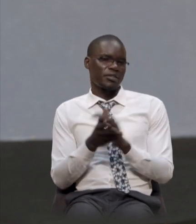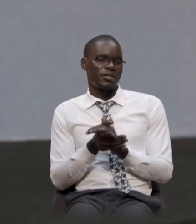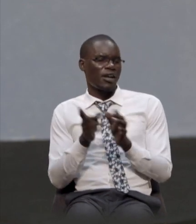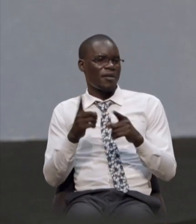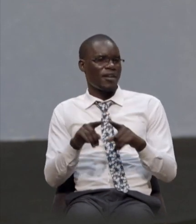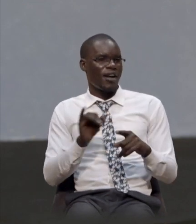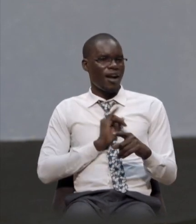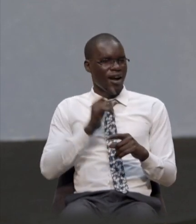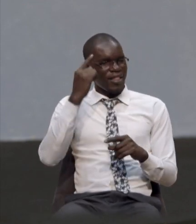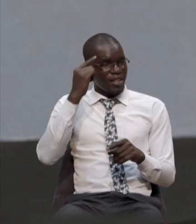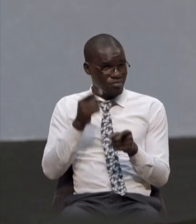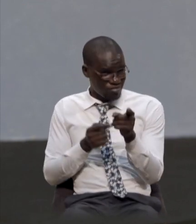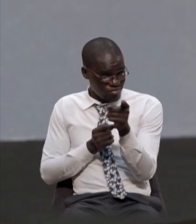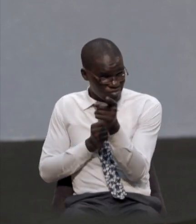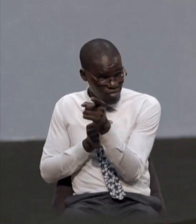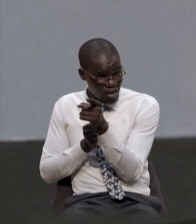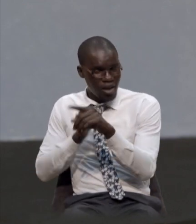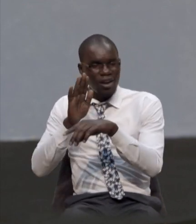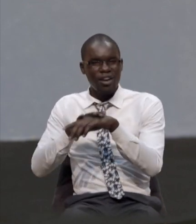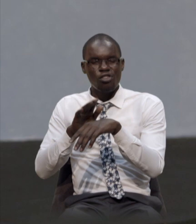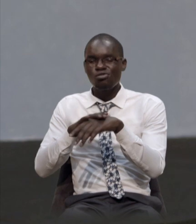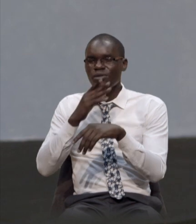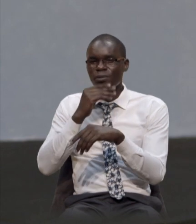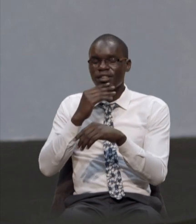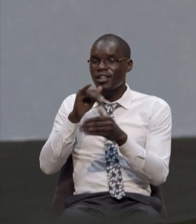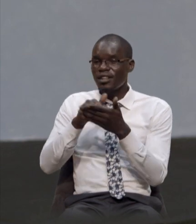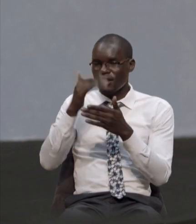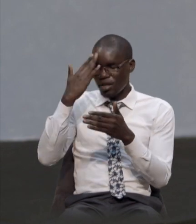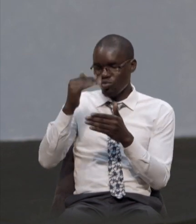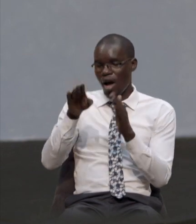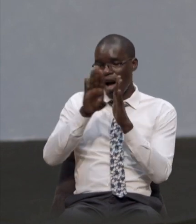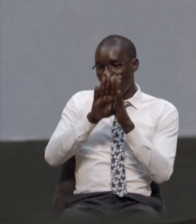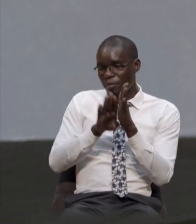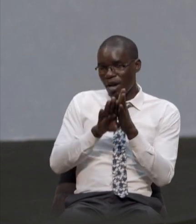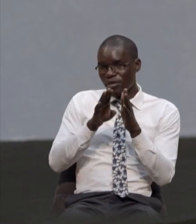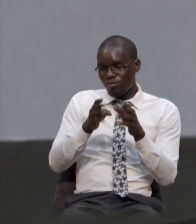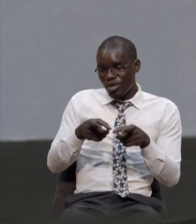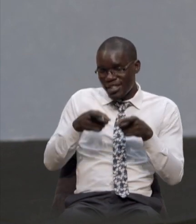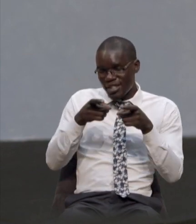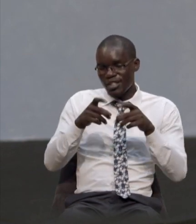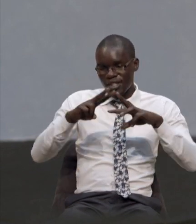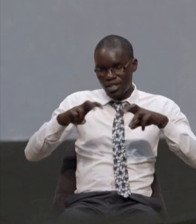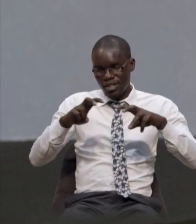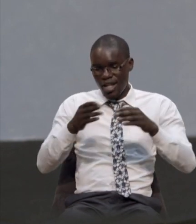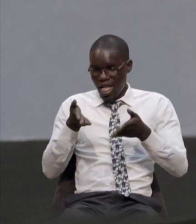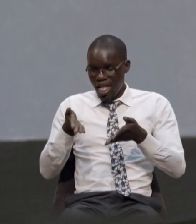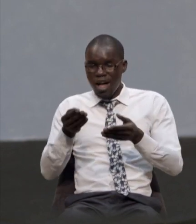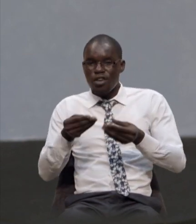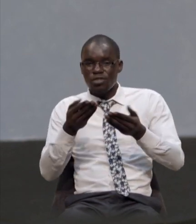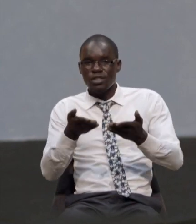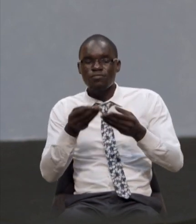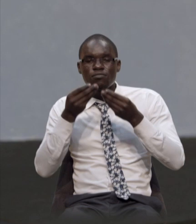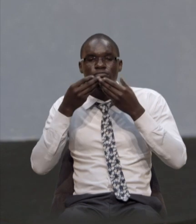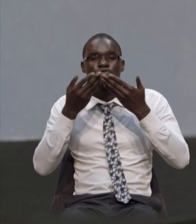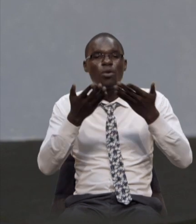think you're good boys and I hope you're good boys. And that is why Bible Treasure Quest is here to give you information from the